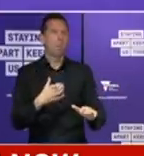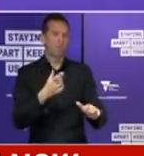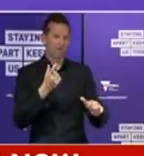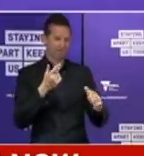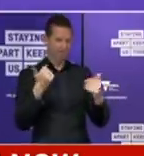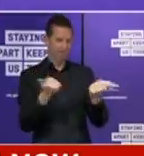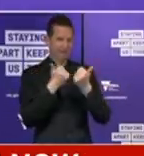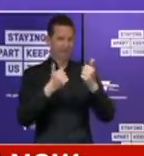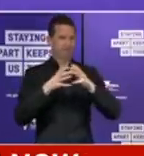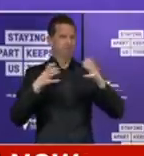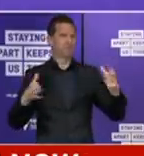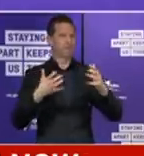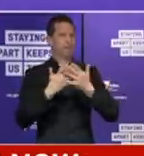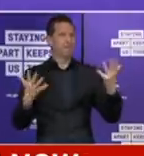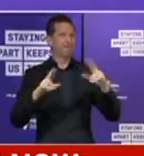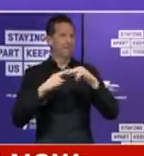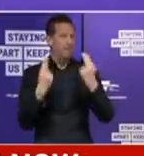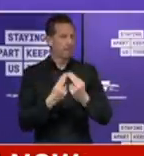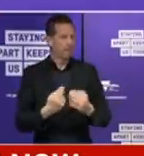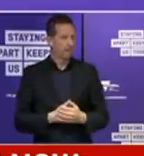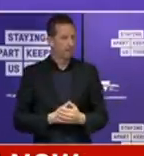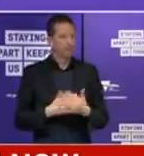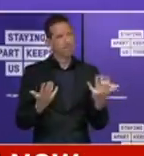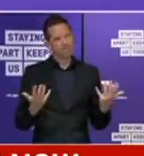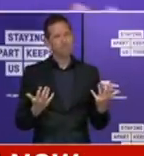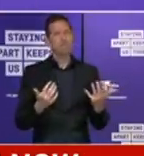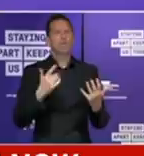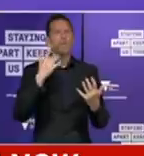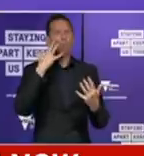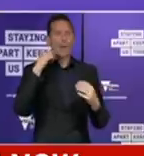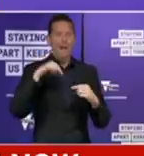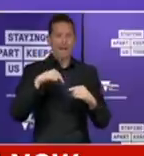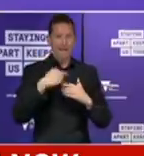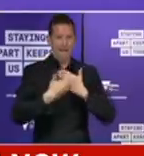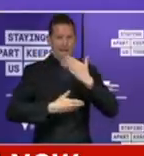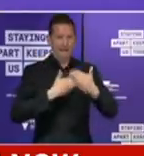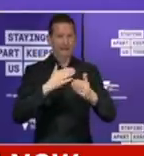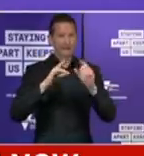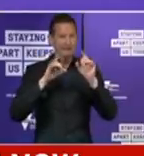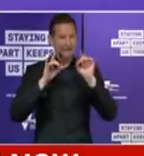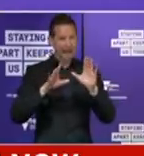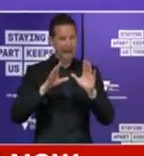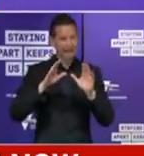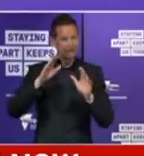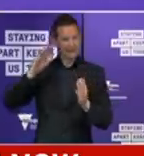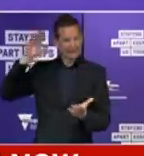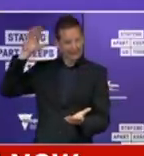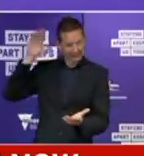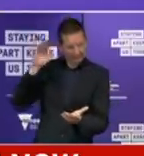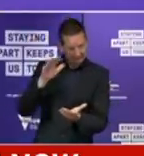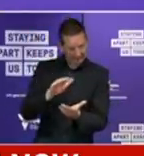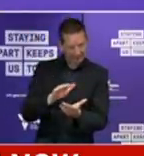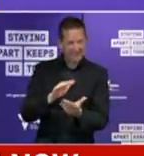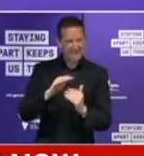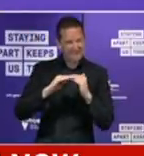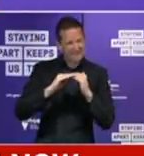state. It's when you get into this zone, it is challenging. You don't need